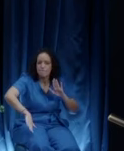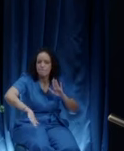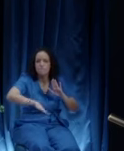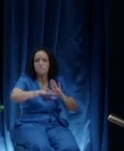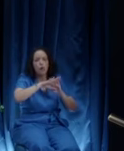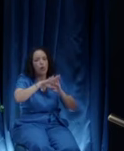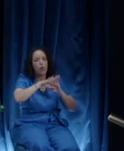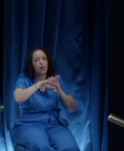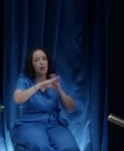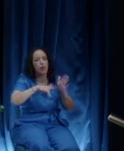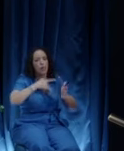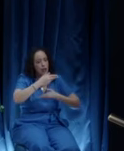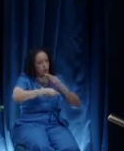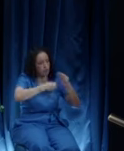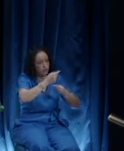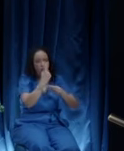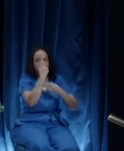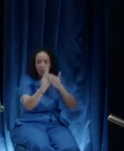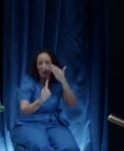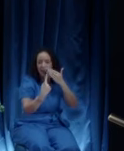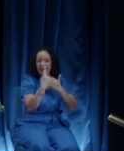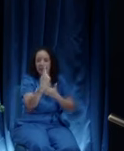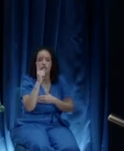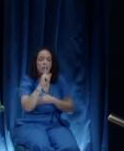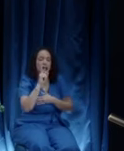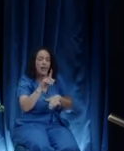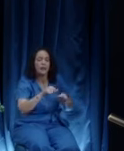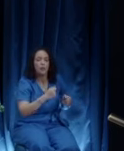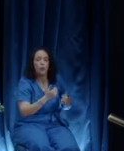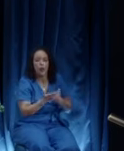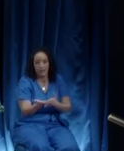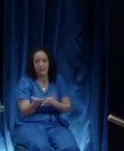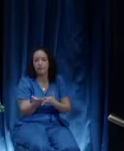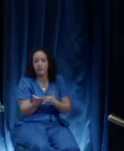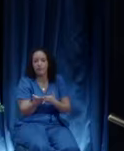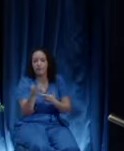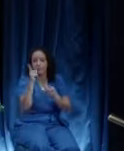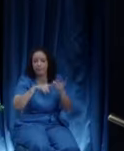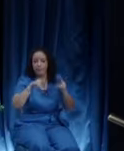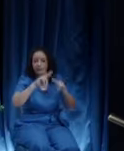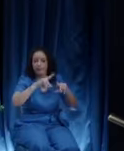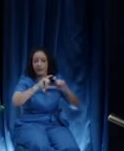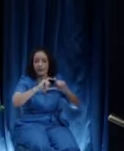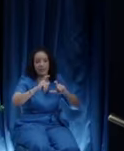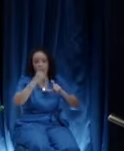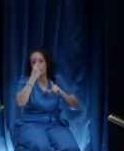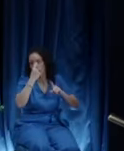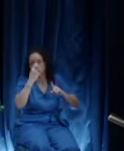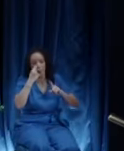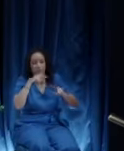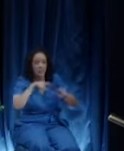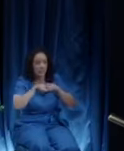one individual lady in waiting. And if there is, somebody's probably tried it already, you